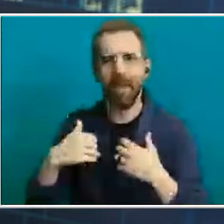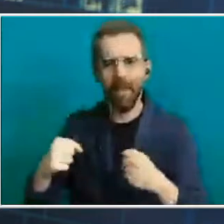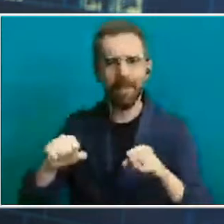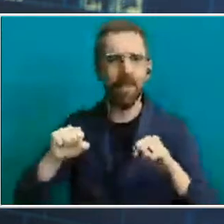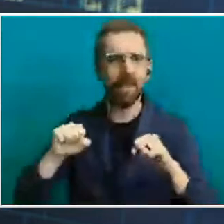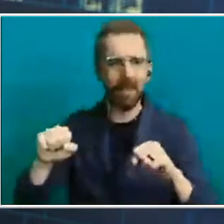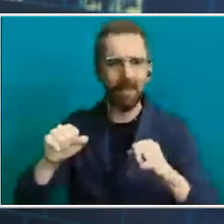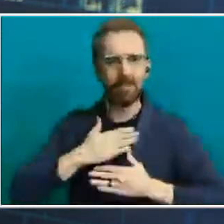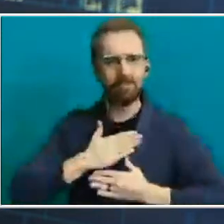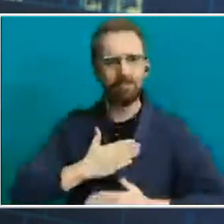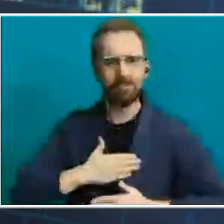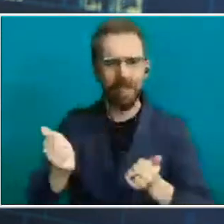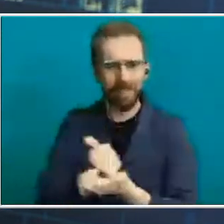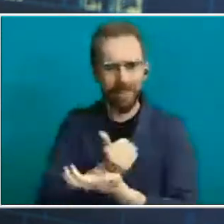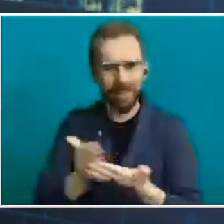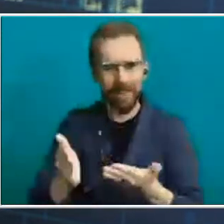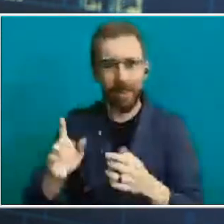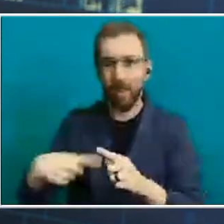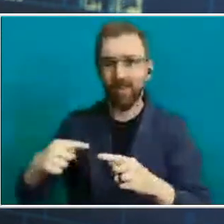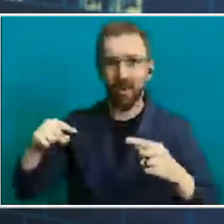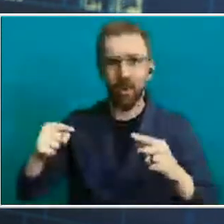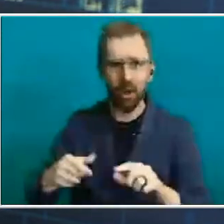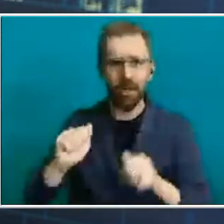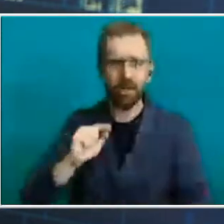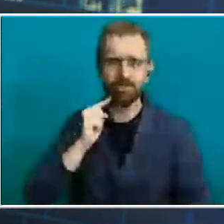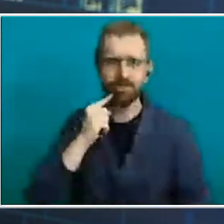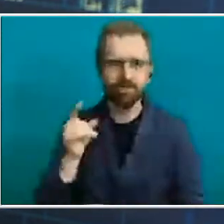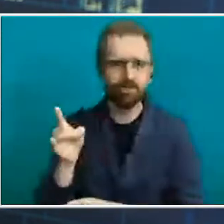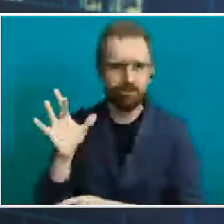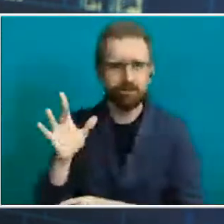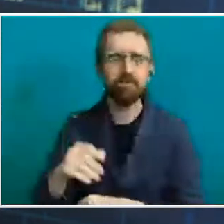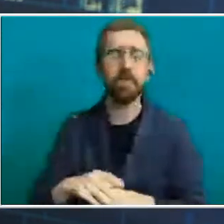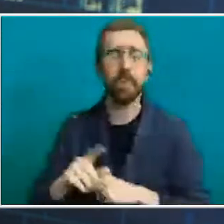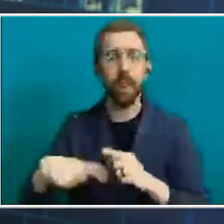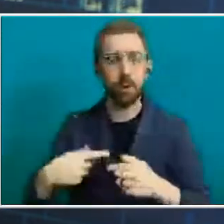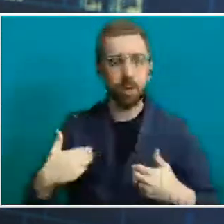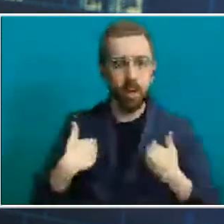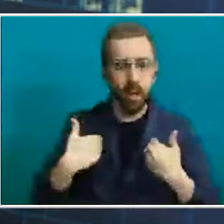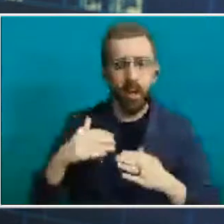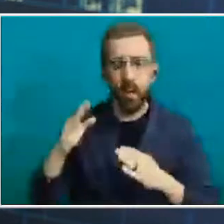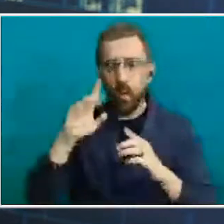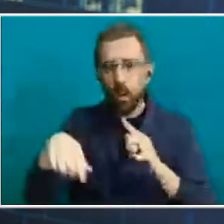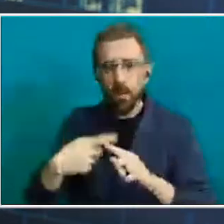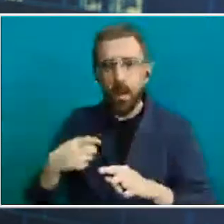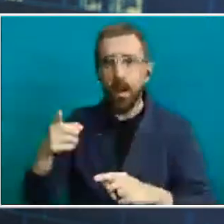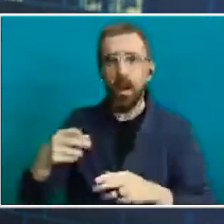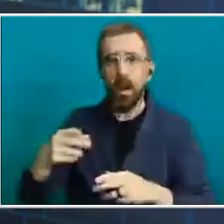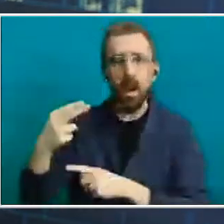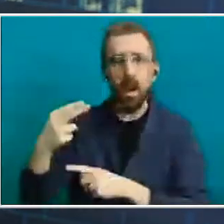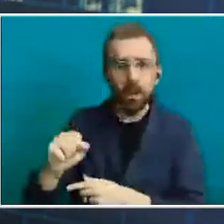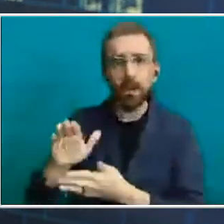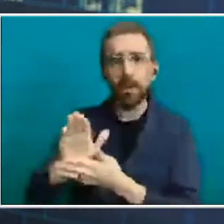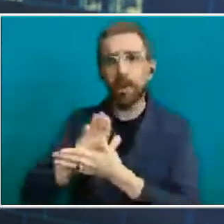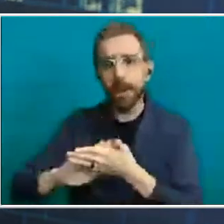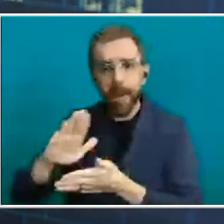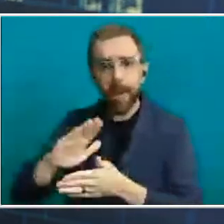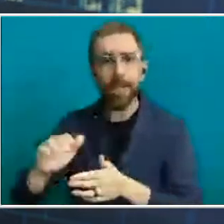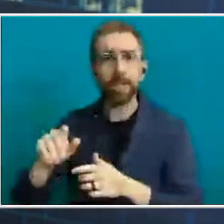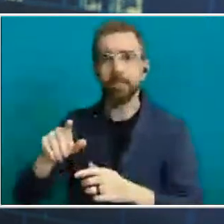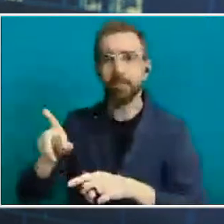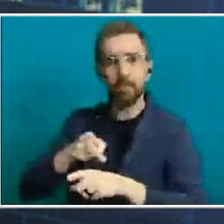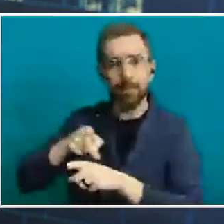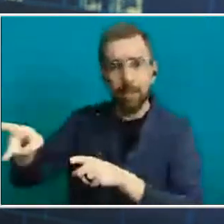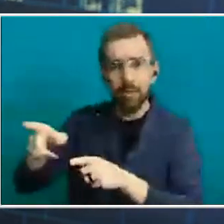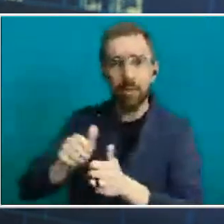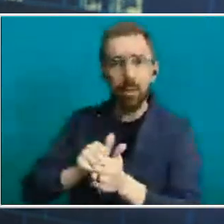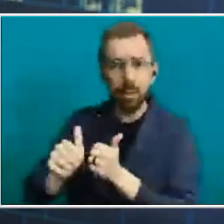can be devastating, especially for young athletes who worry about their high school, college, and even professional careers. Today we're learning how the keen